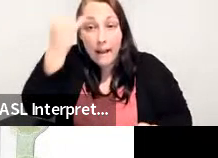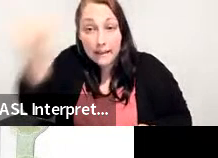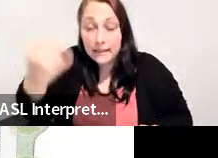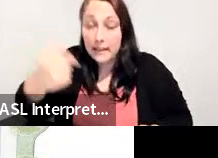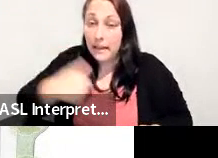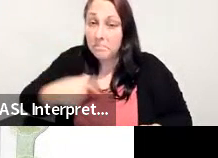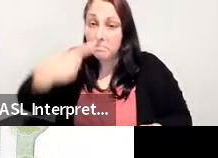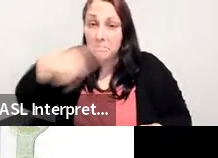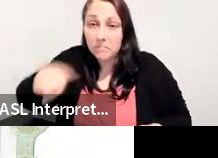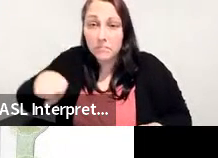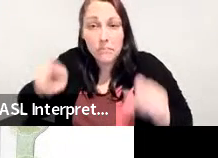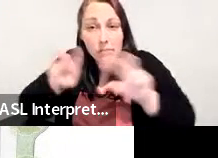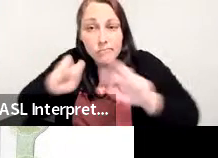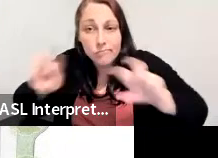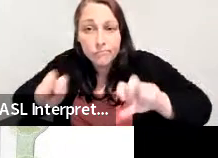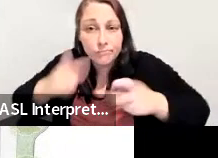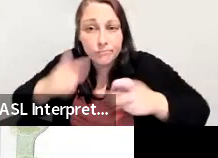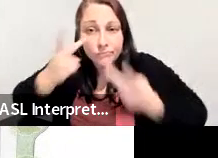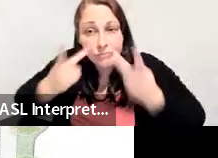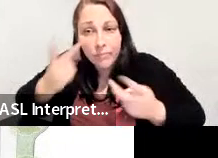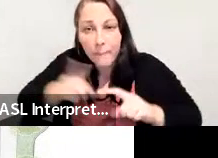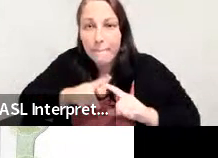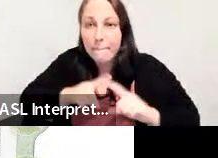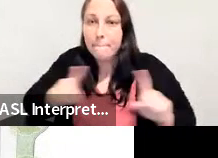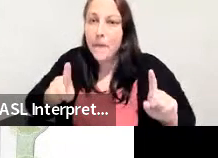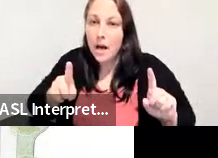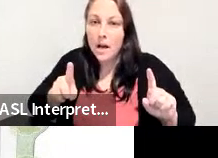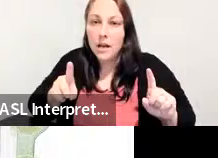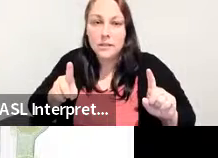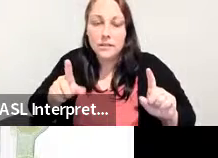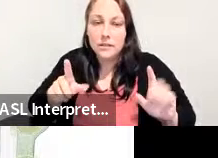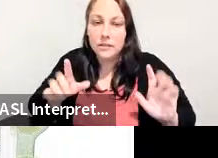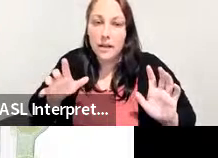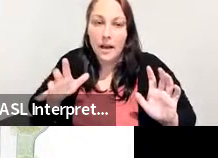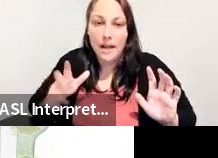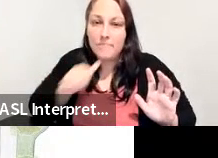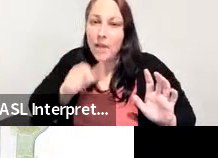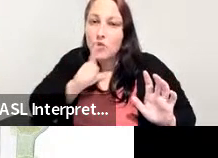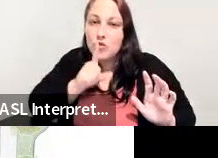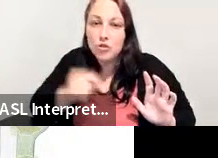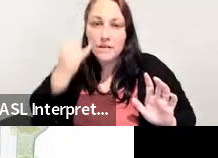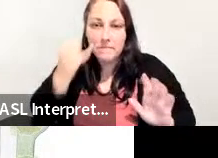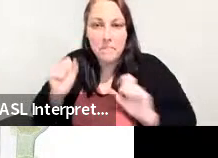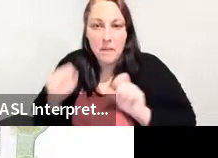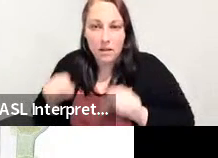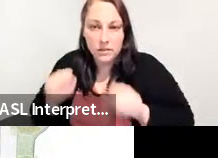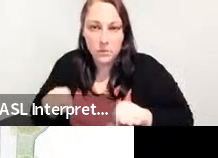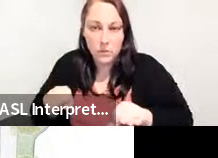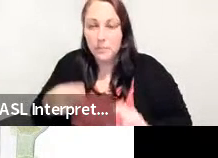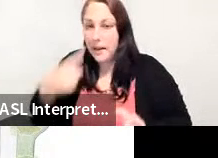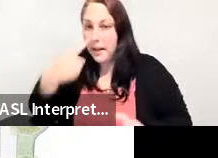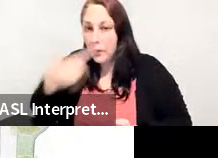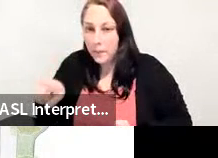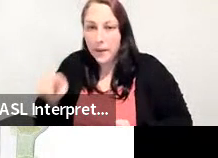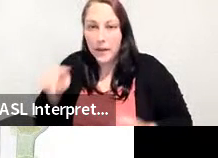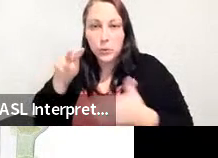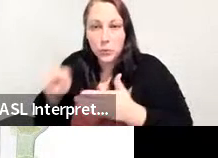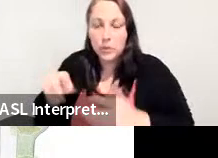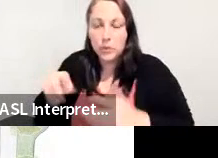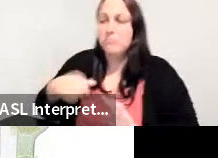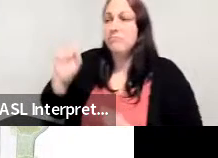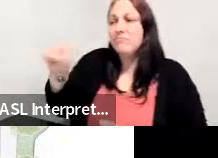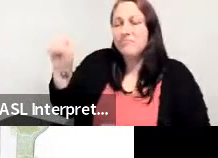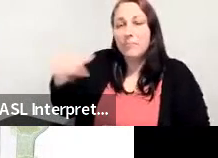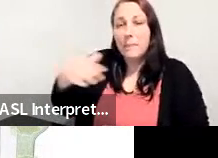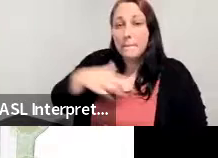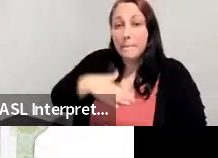Yeah. I'm conscious to that. What I do for a living is accessibility related stuff. Absolutely. So I'm just throwing that out there as